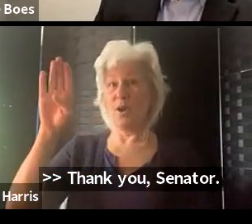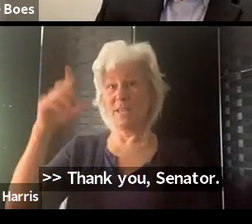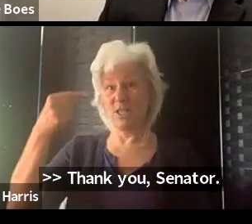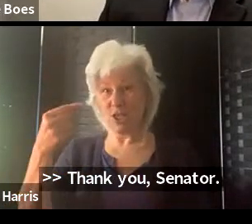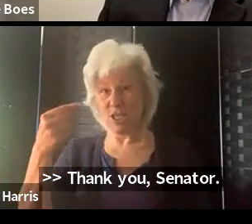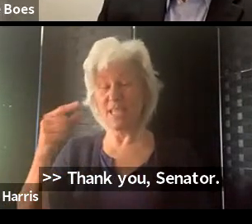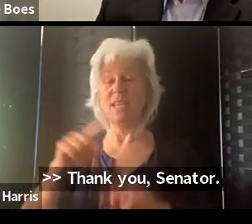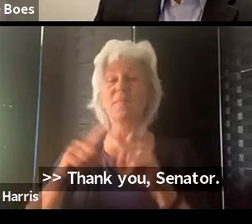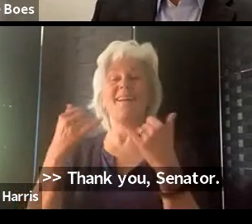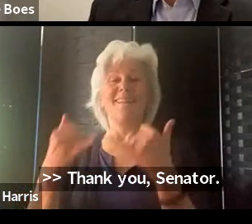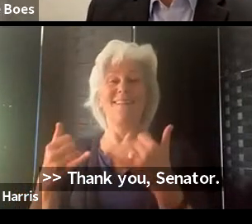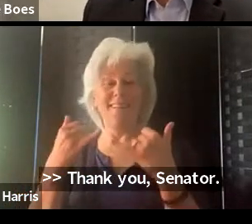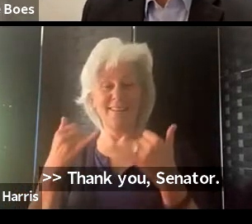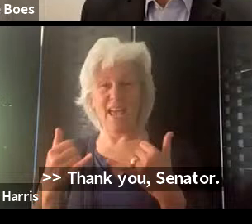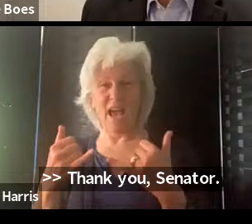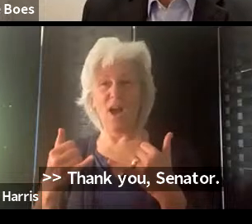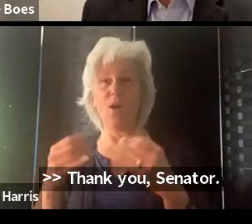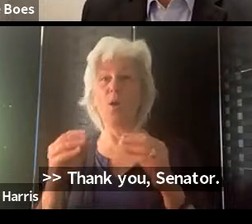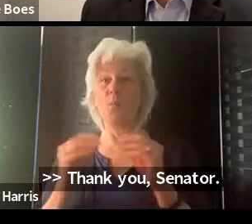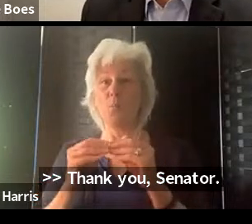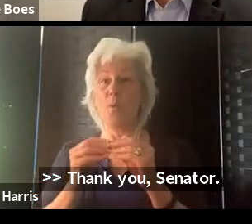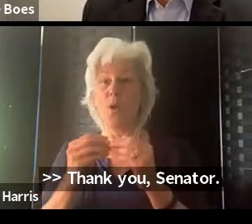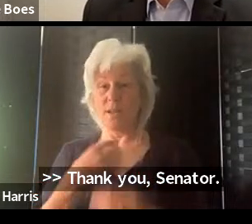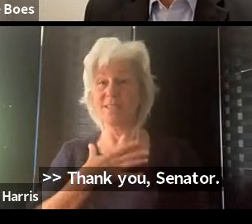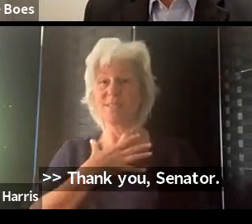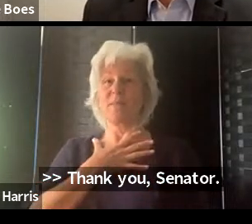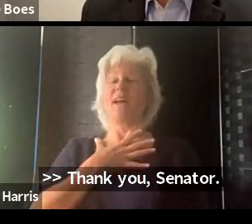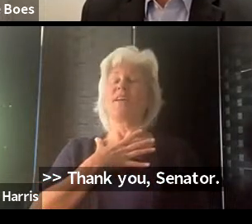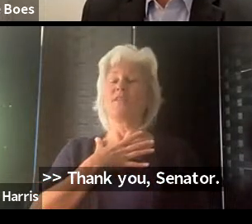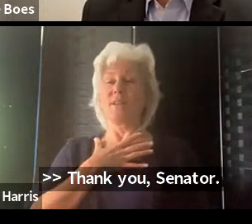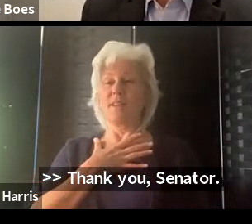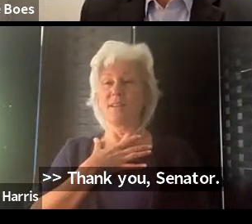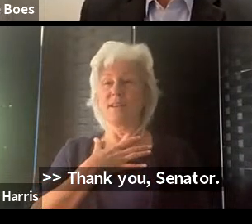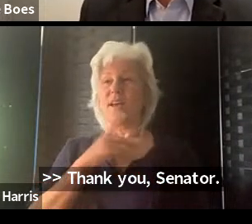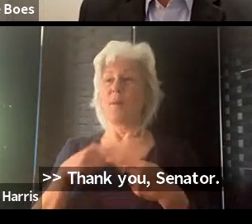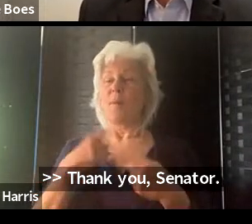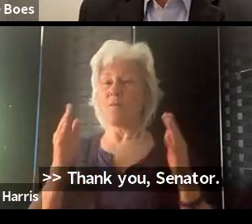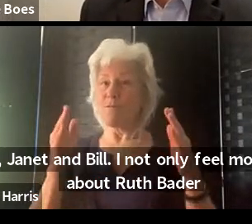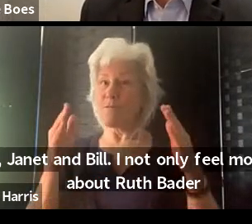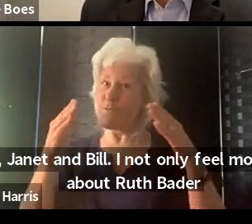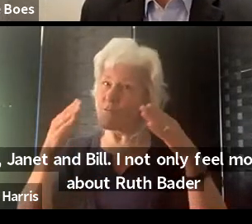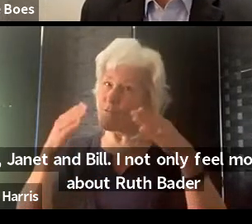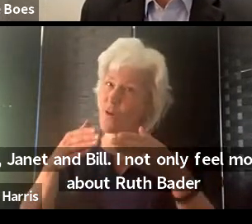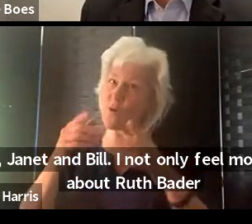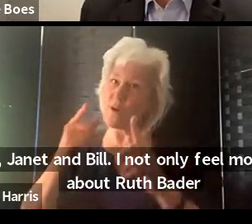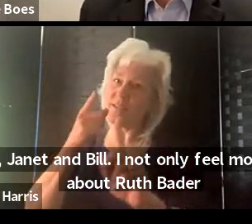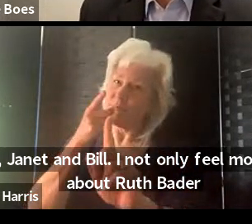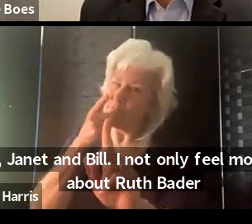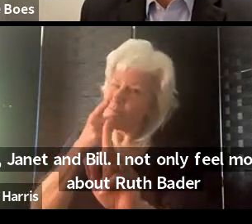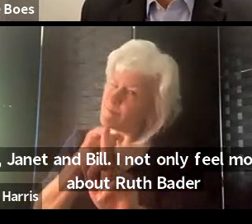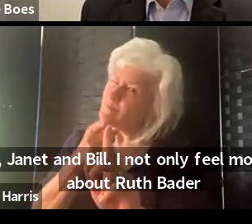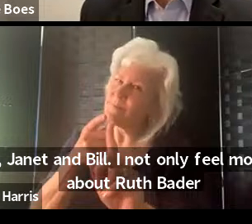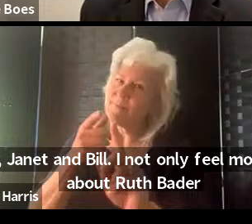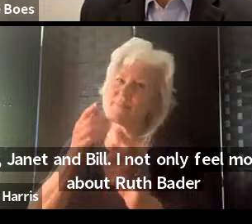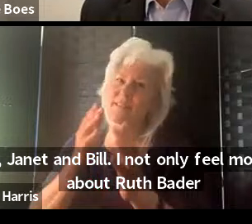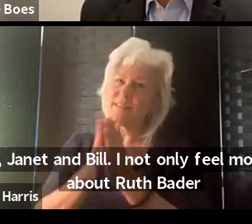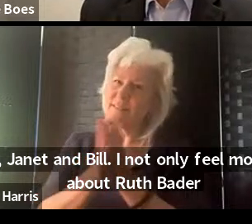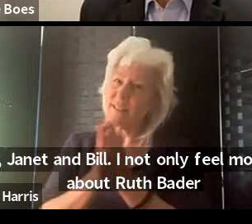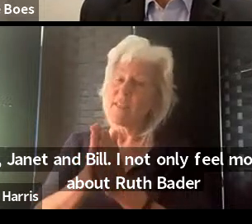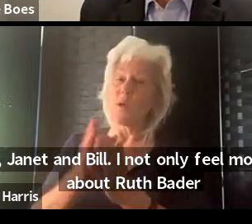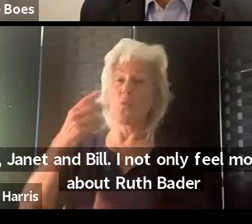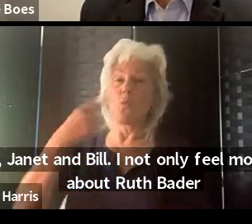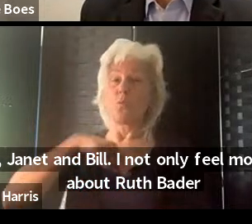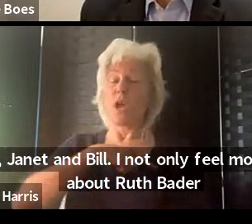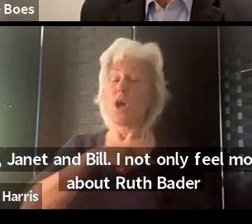now know, even more inspired about focused, intentional effort that we all use our